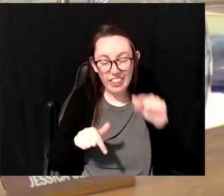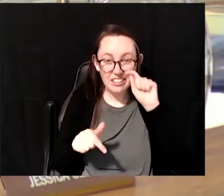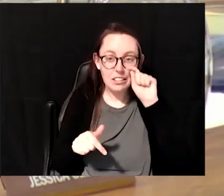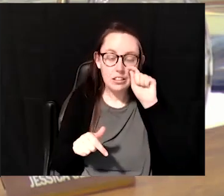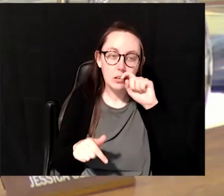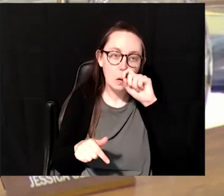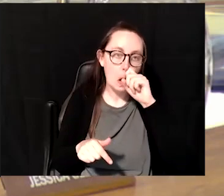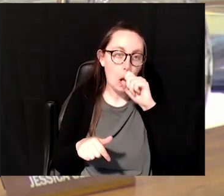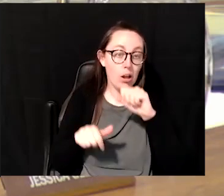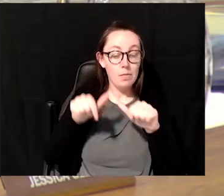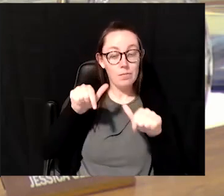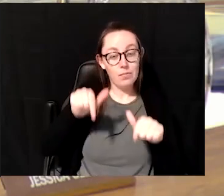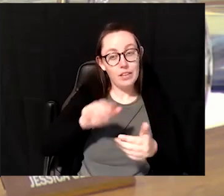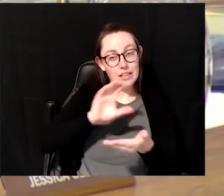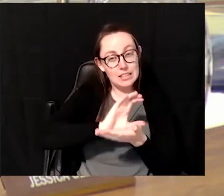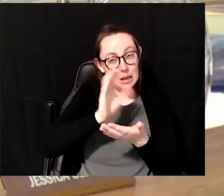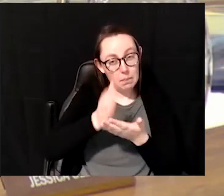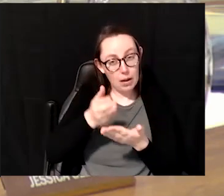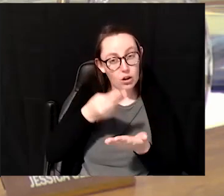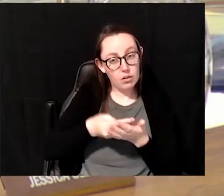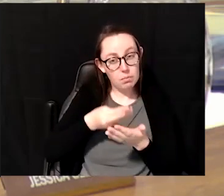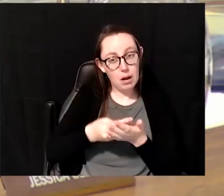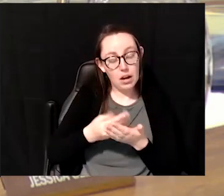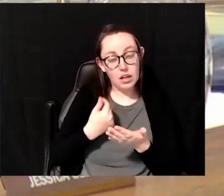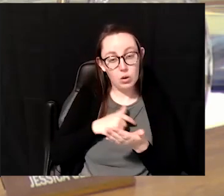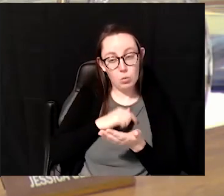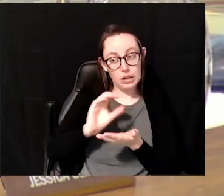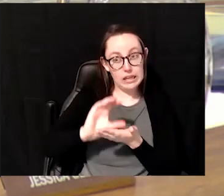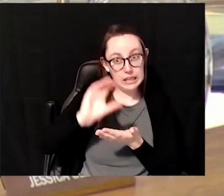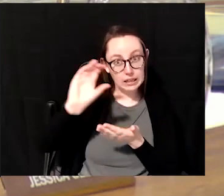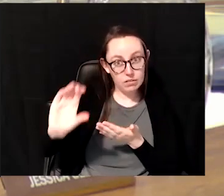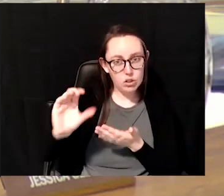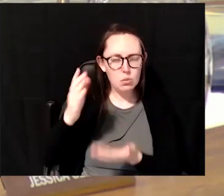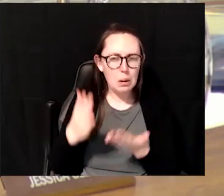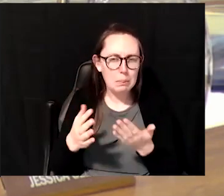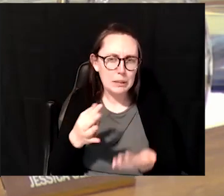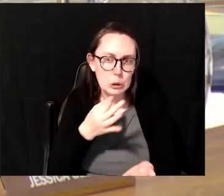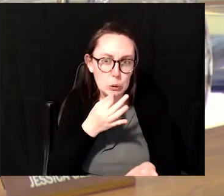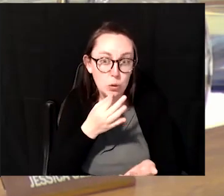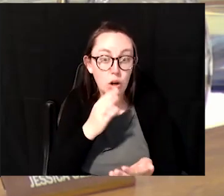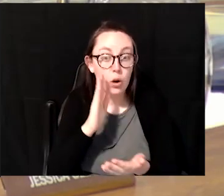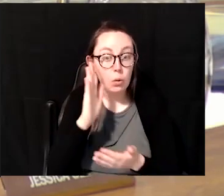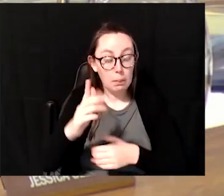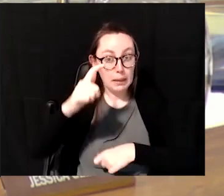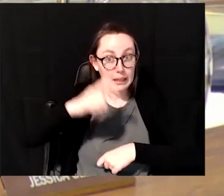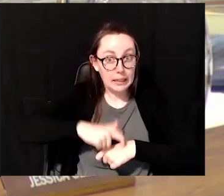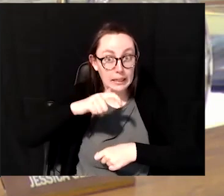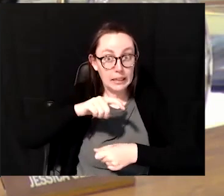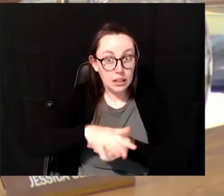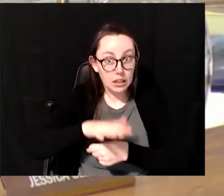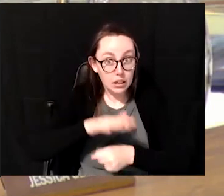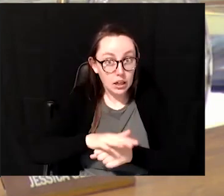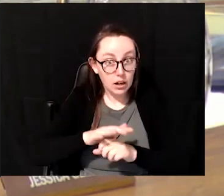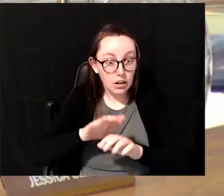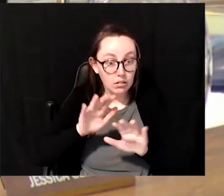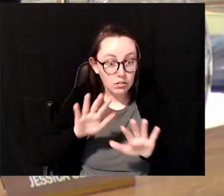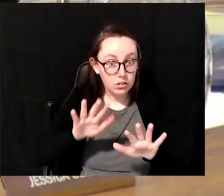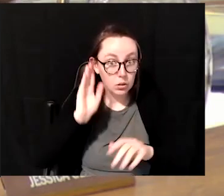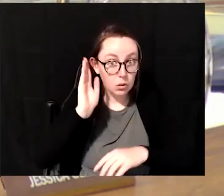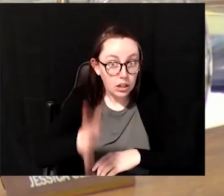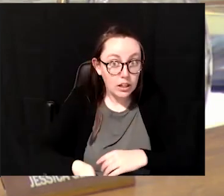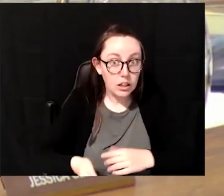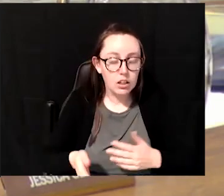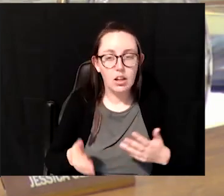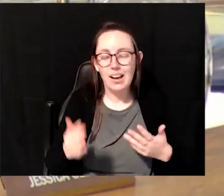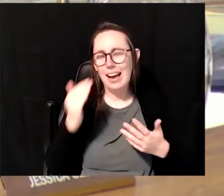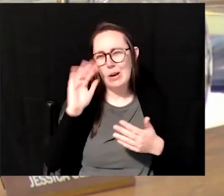to you presumably quite soon gonna be timely enough because I know that your request came in a while ago we had some technicalities to iron out and this is